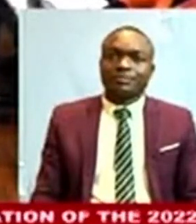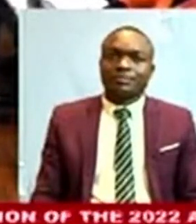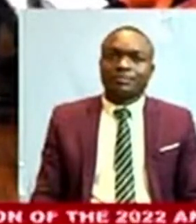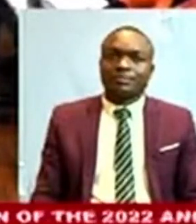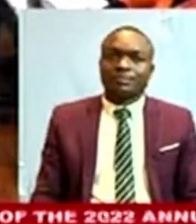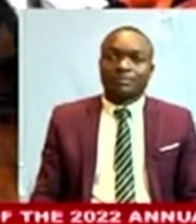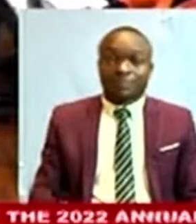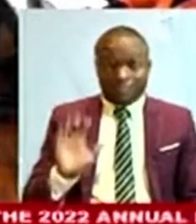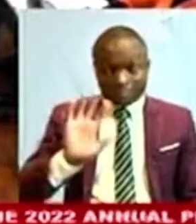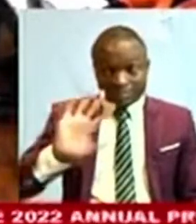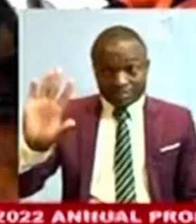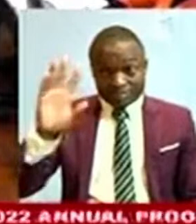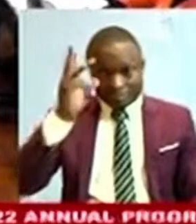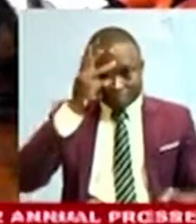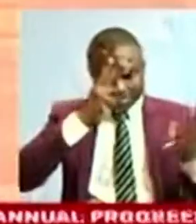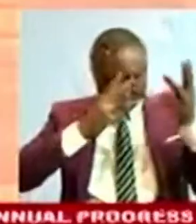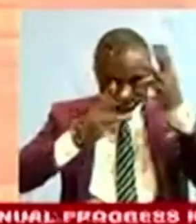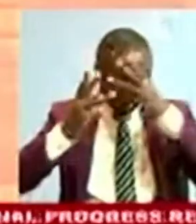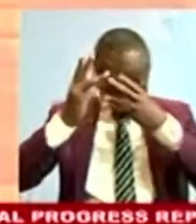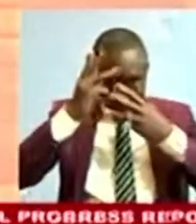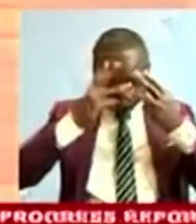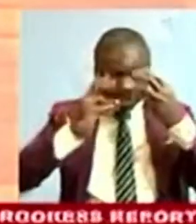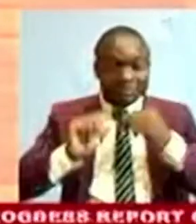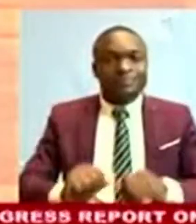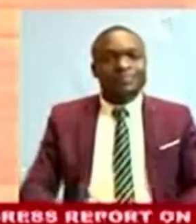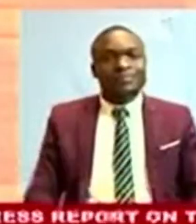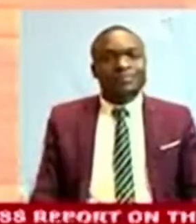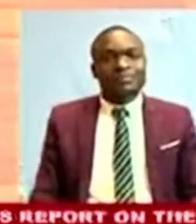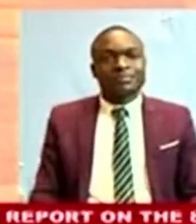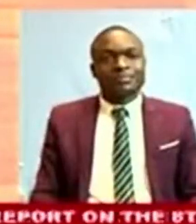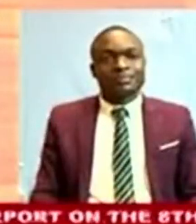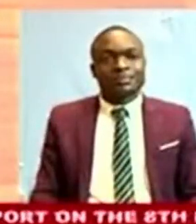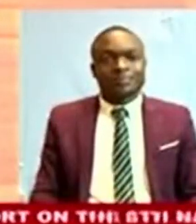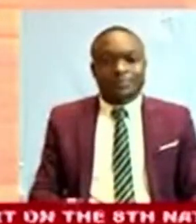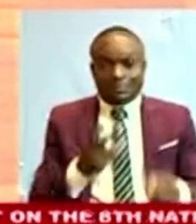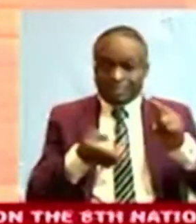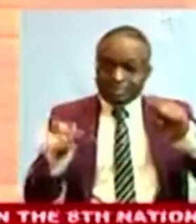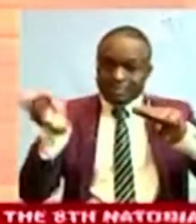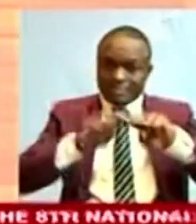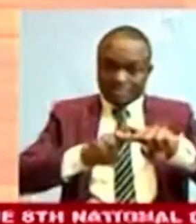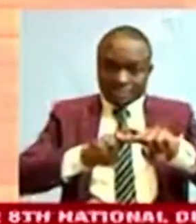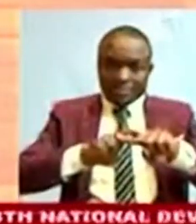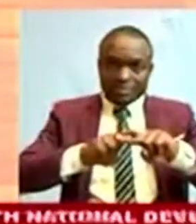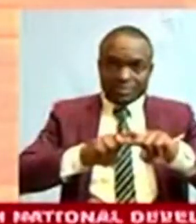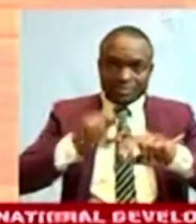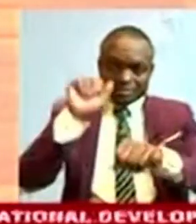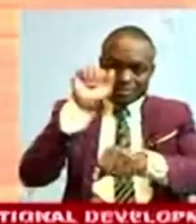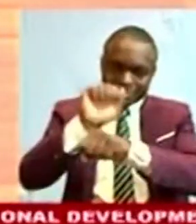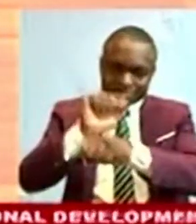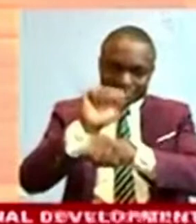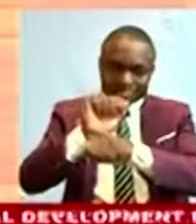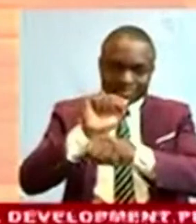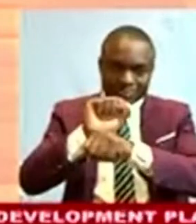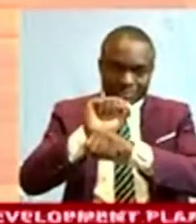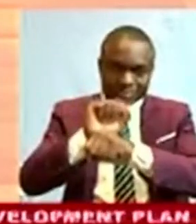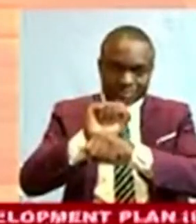my concern is on the increase to the proportion of functional essential